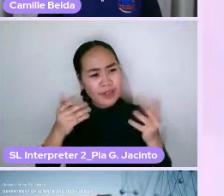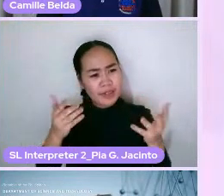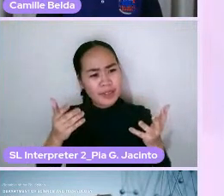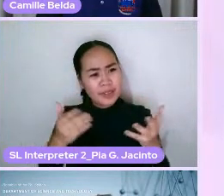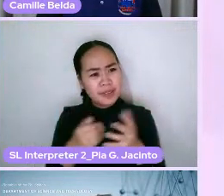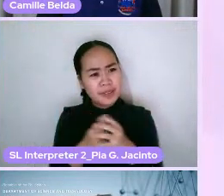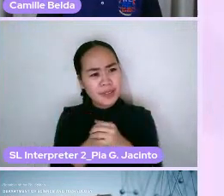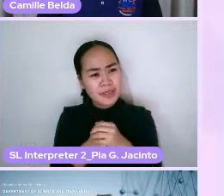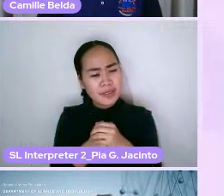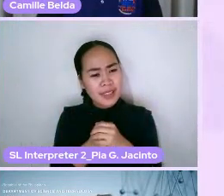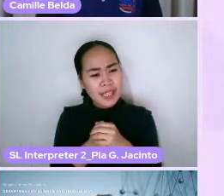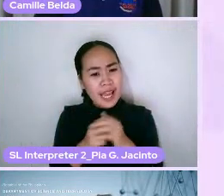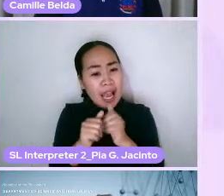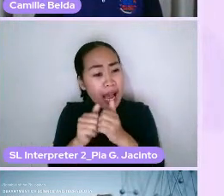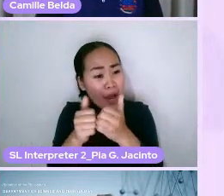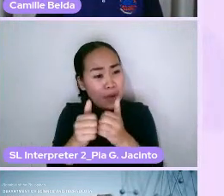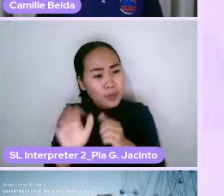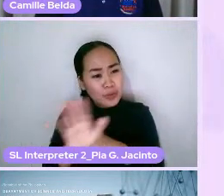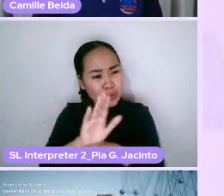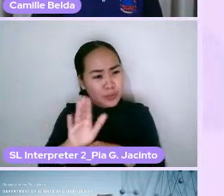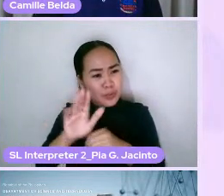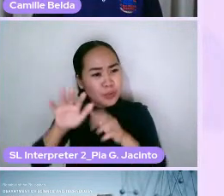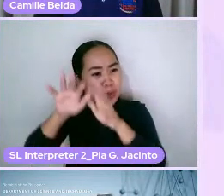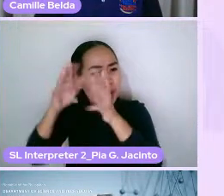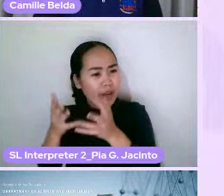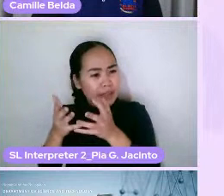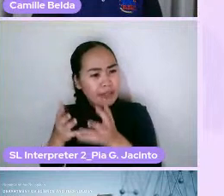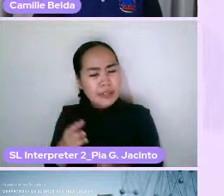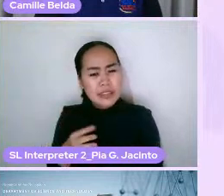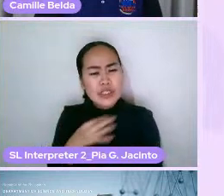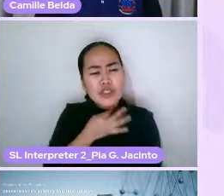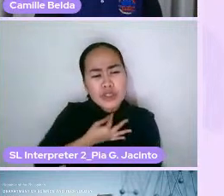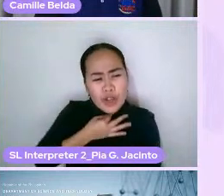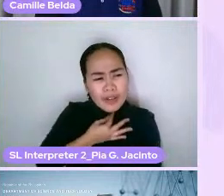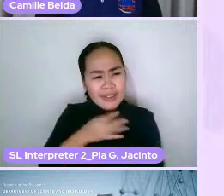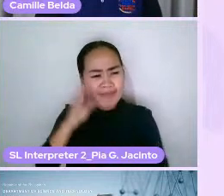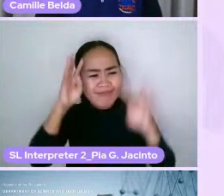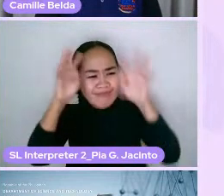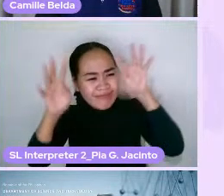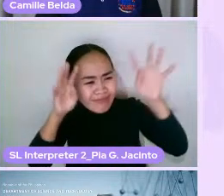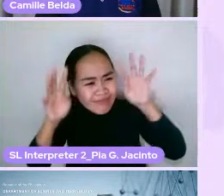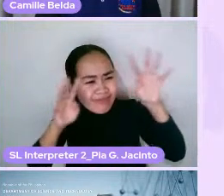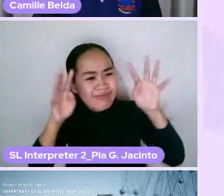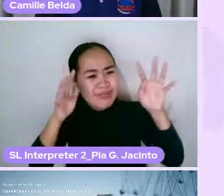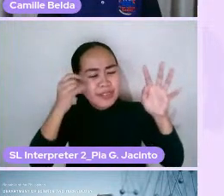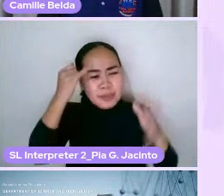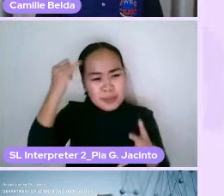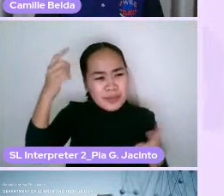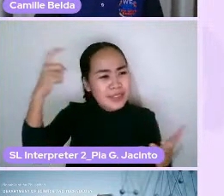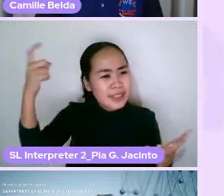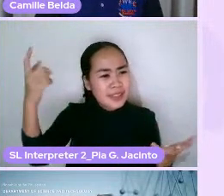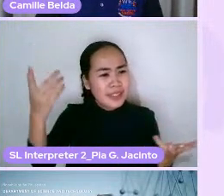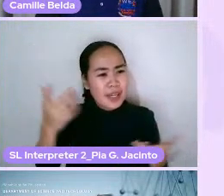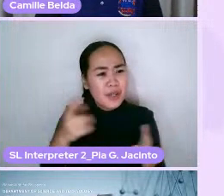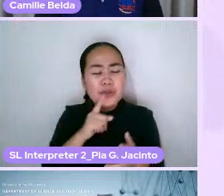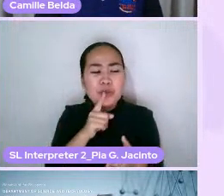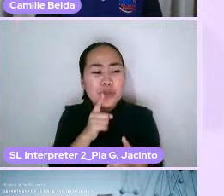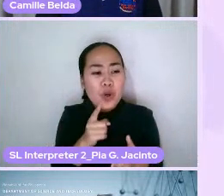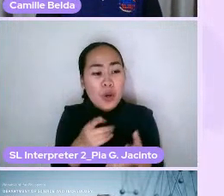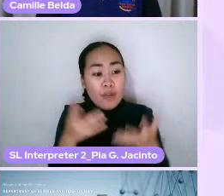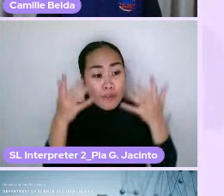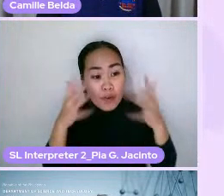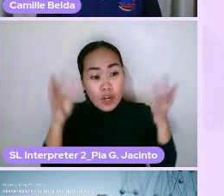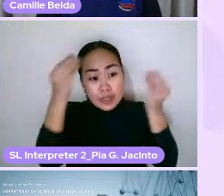can do to the world. Curiosity, creativity, imagination. At nabanggit po ni Ms. Van kanina